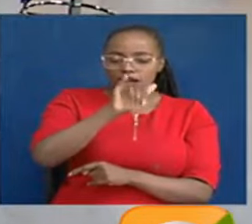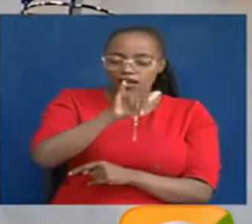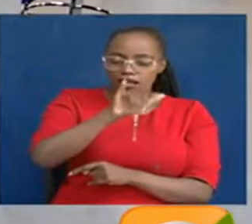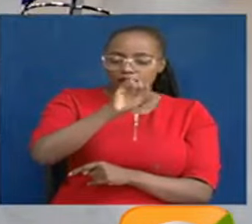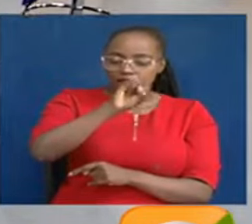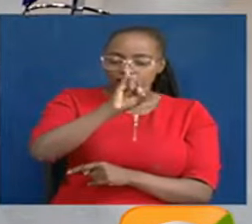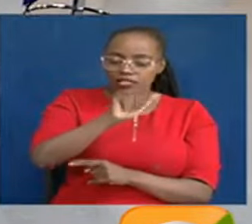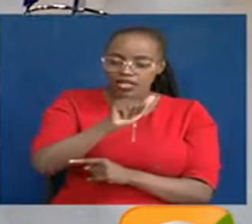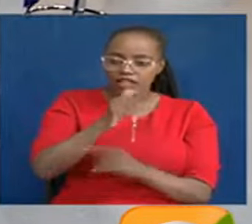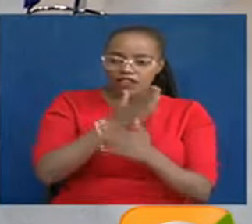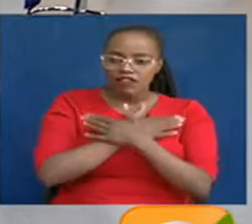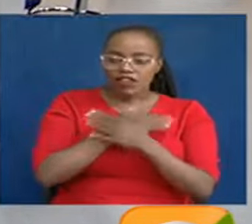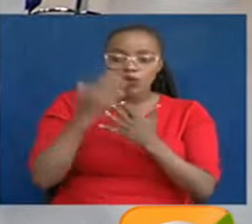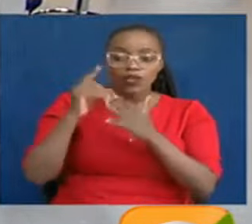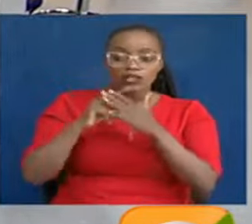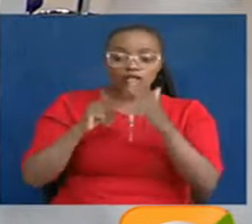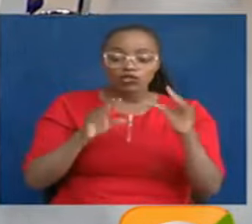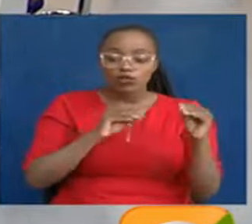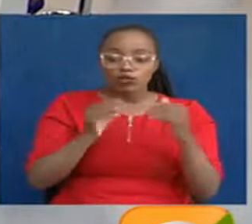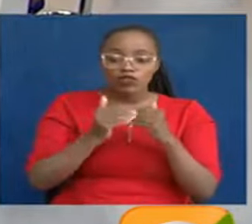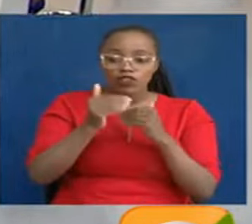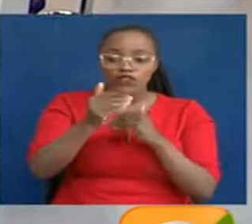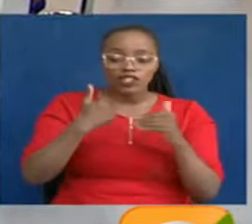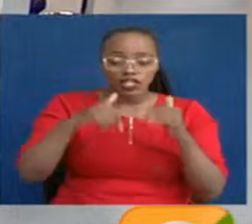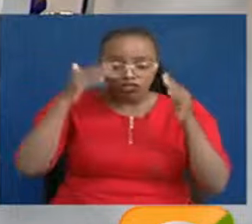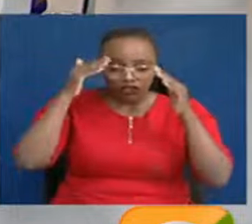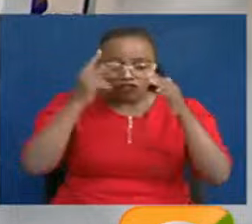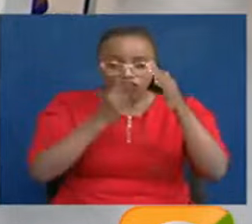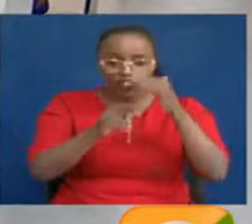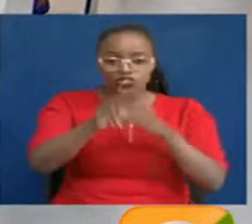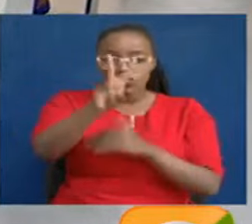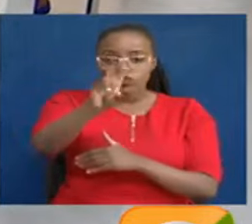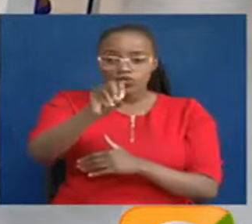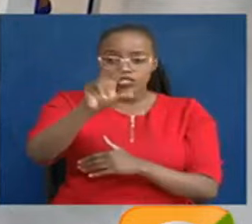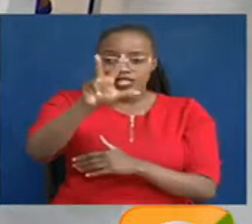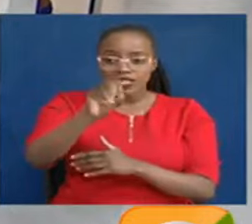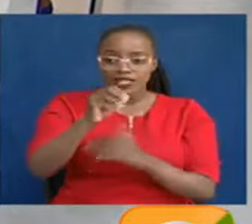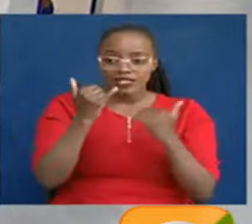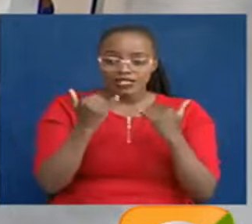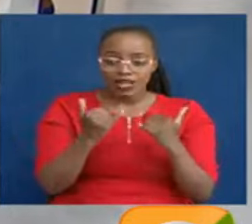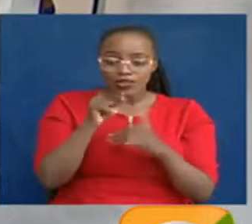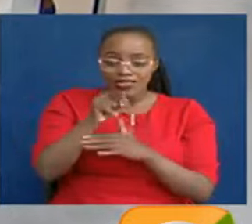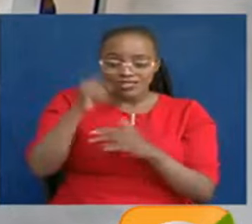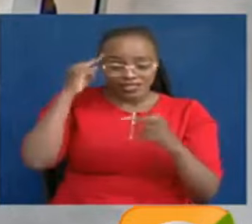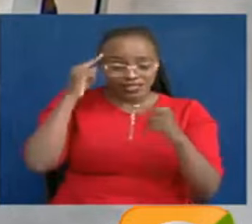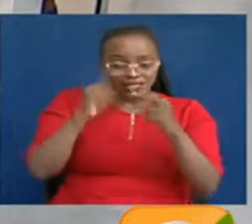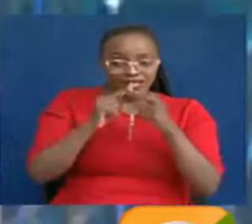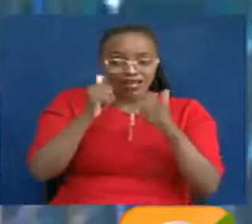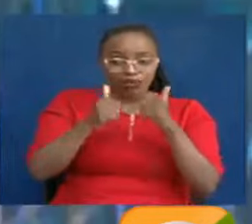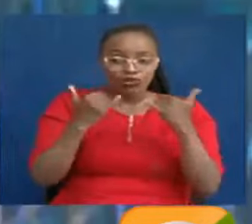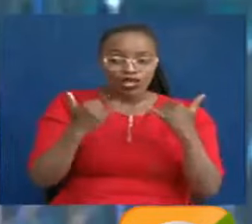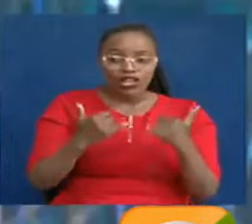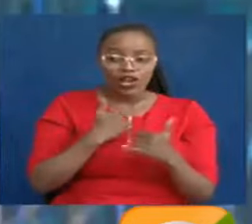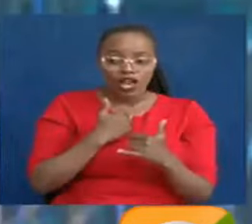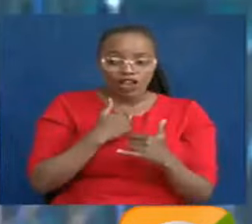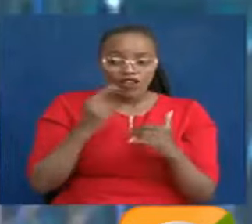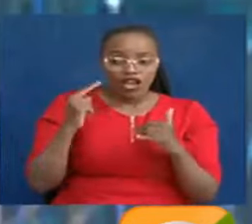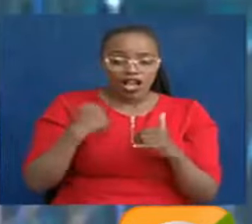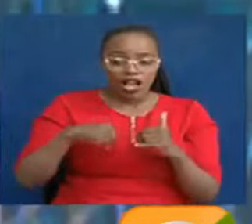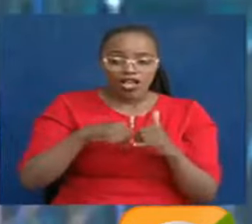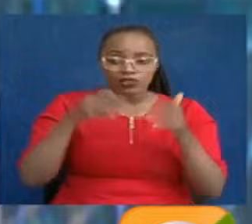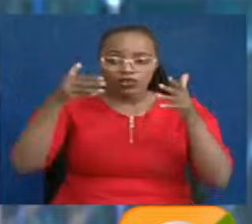expect going forward? We are moving towards Vision 2030, and that is the target that we have. We are